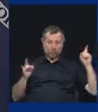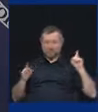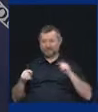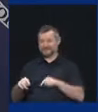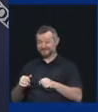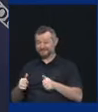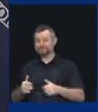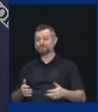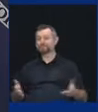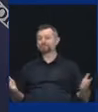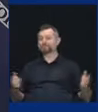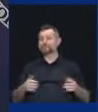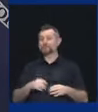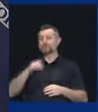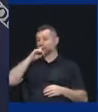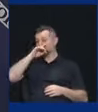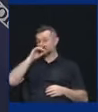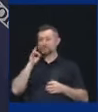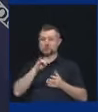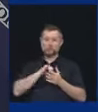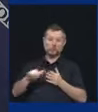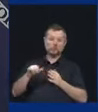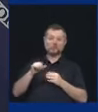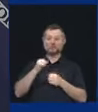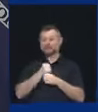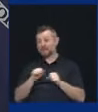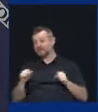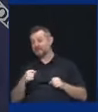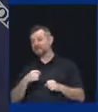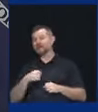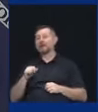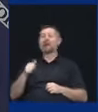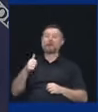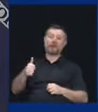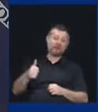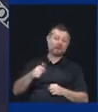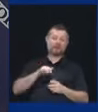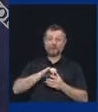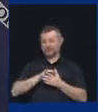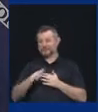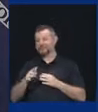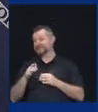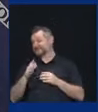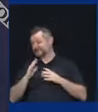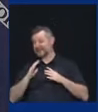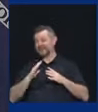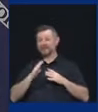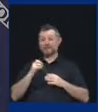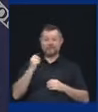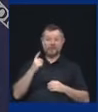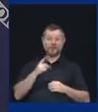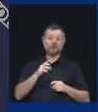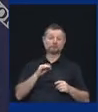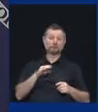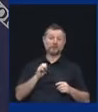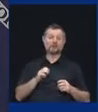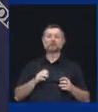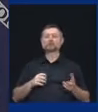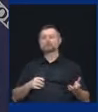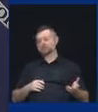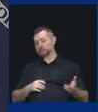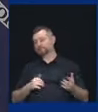Oh, New York State is safe? Oh, maybe it's safe from COVID, but it's not safe from crime.